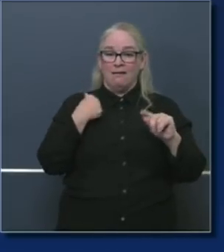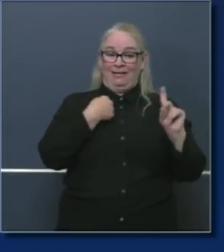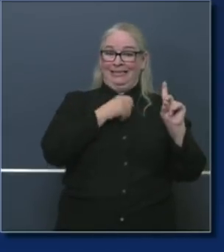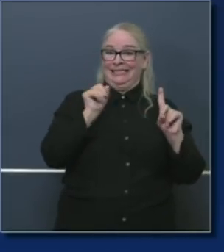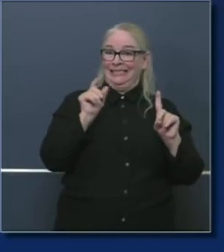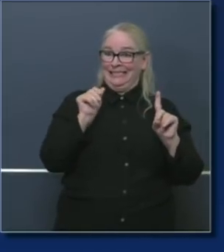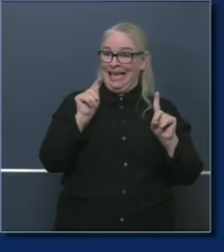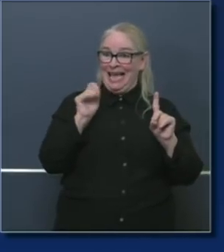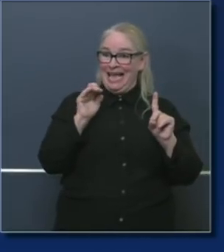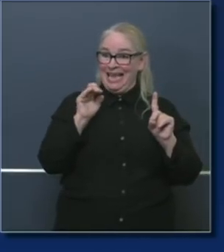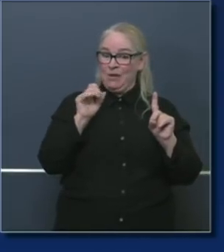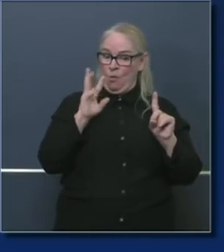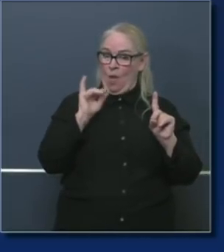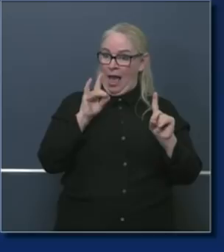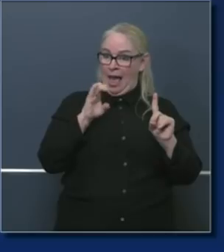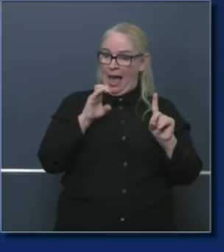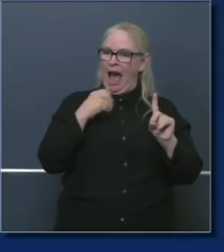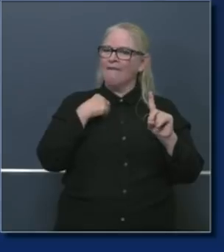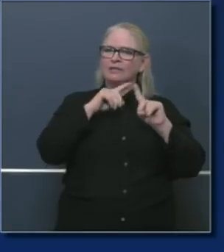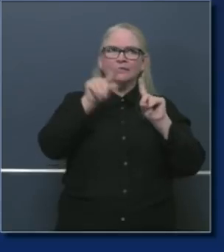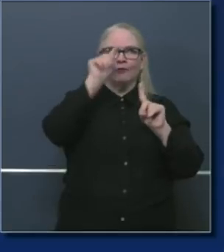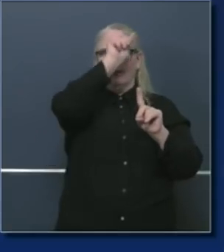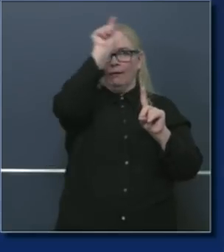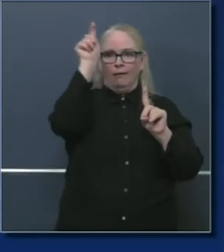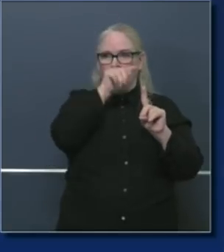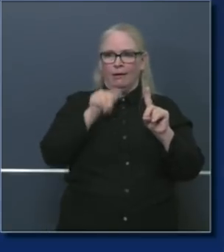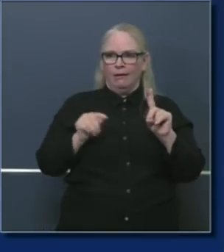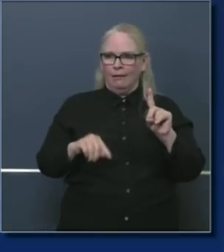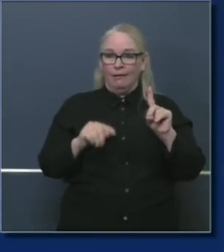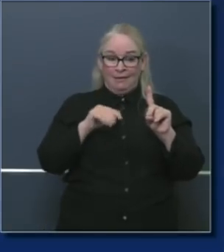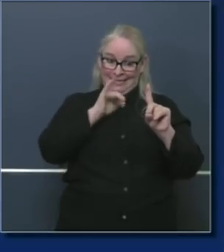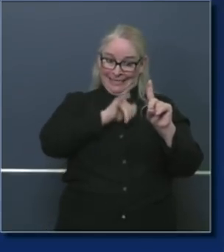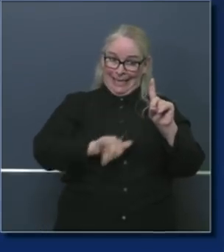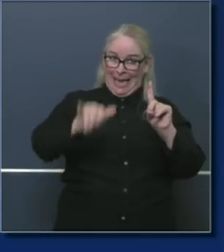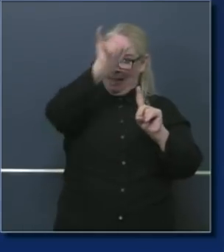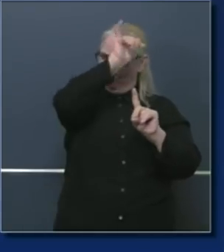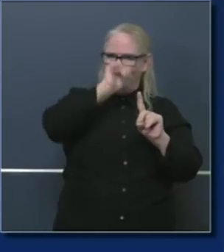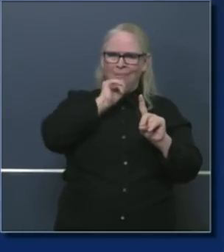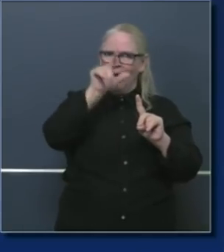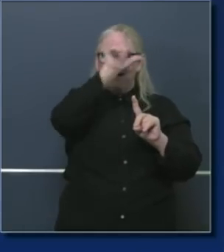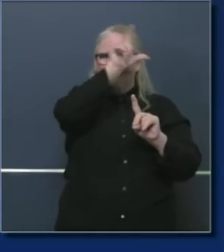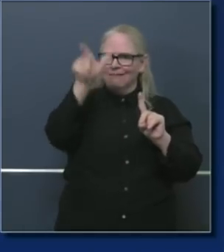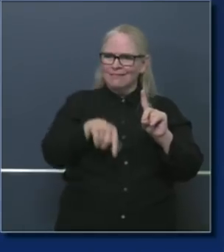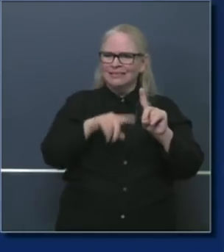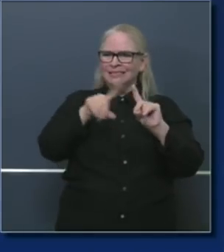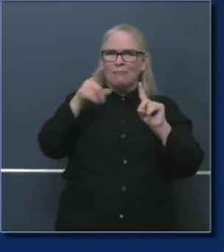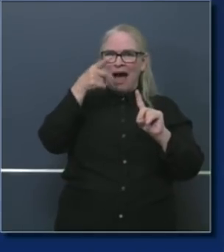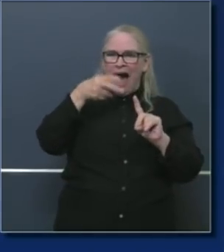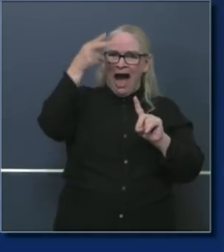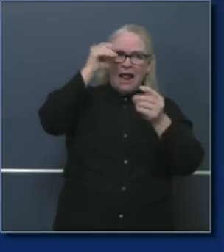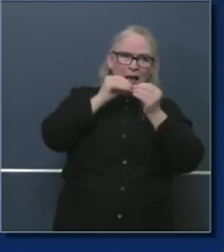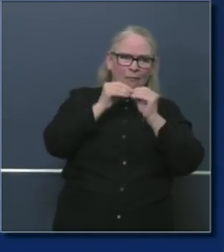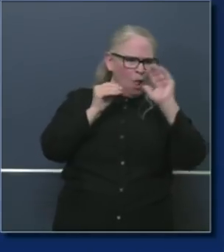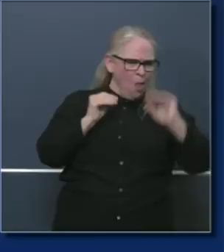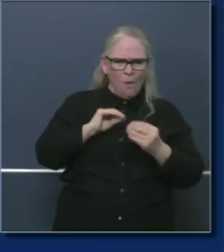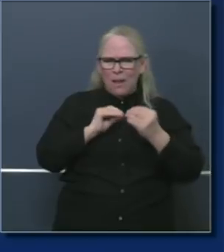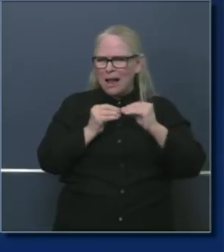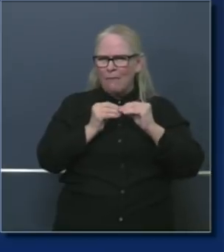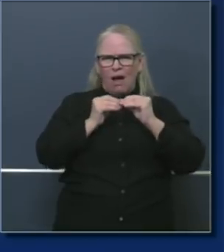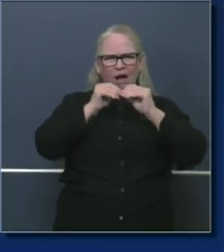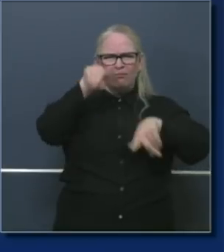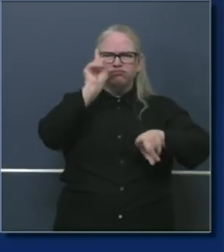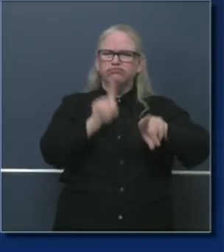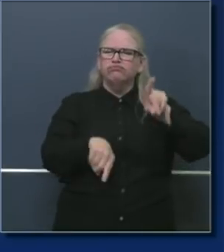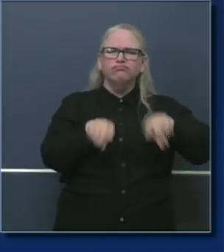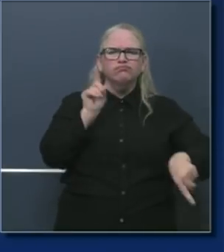that COVID-19 has impacted different communities and different counties across the state in very different ways. There have been some